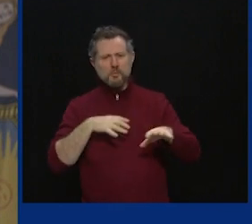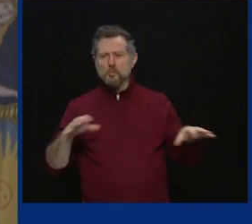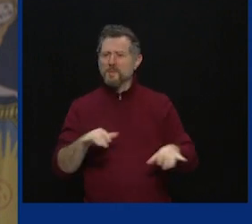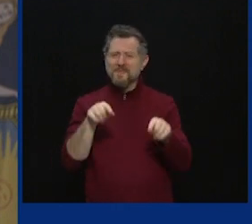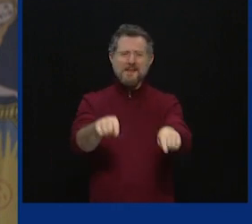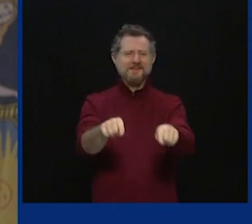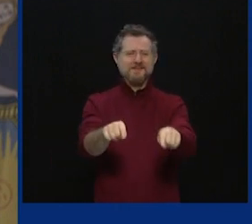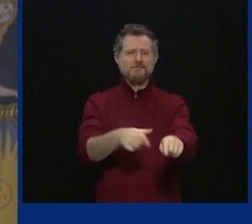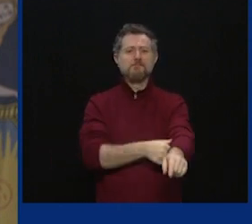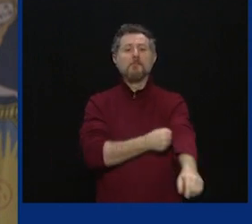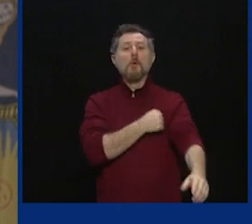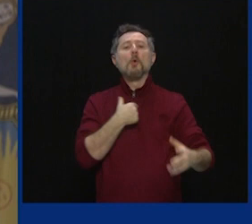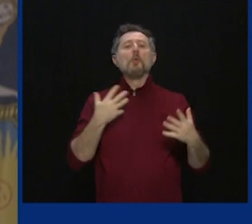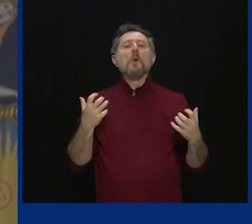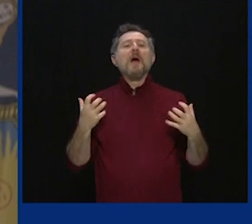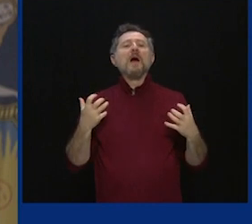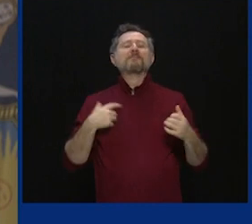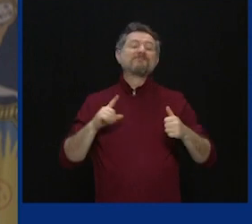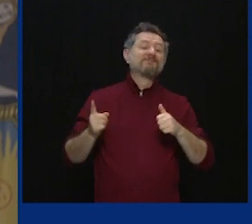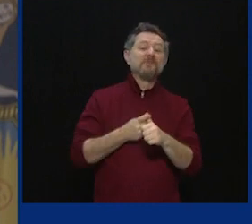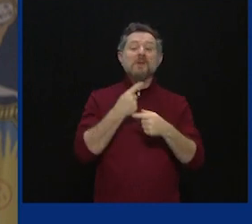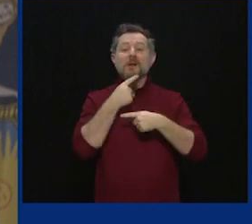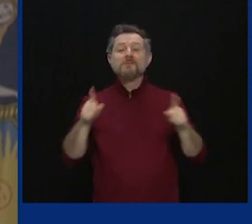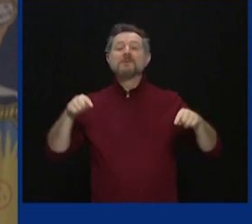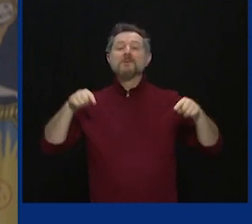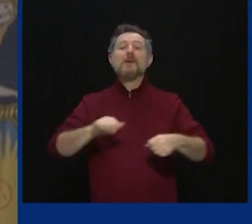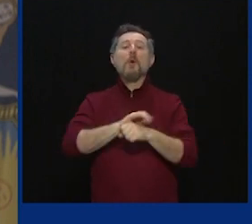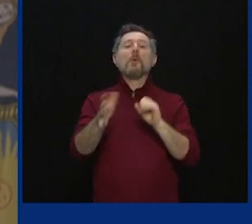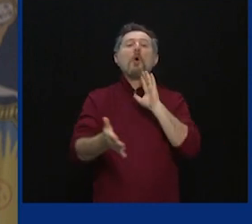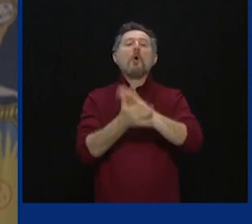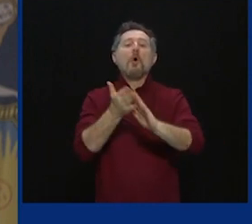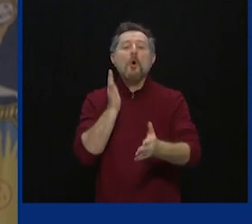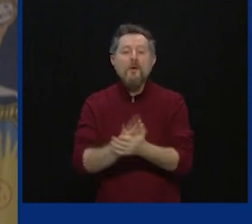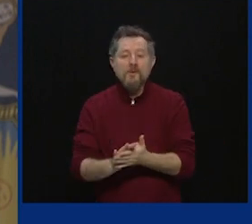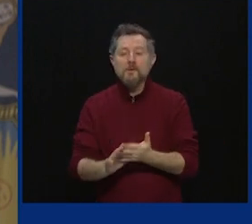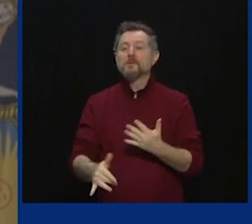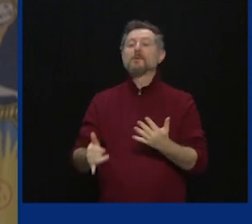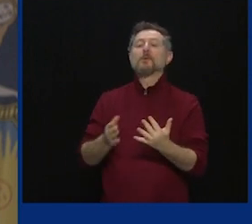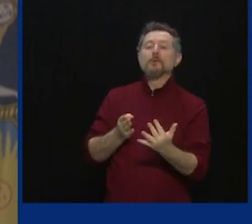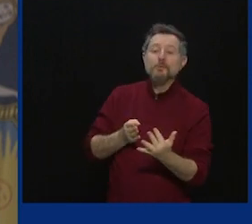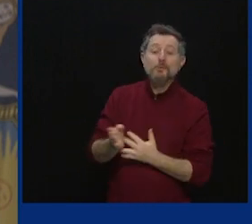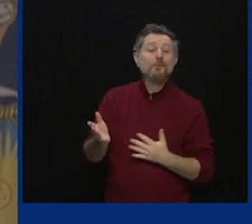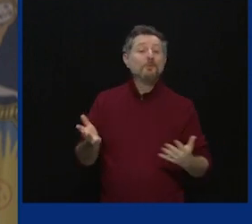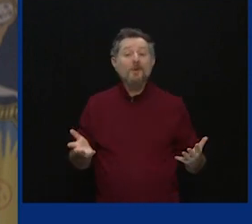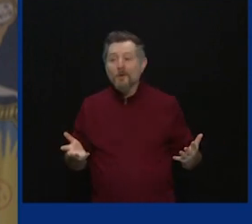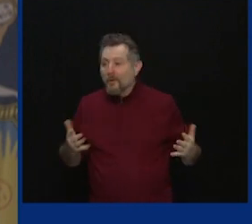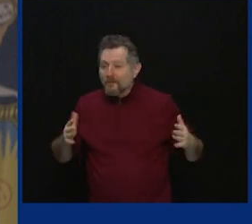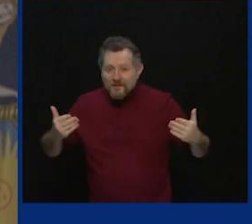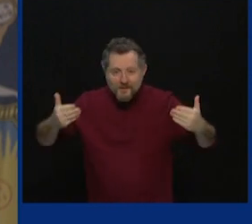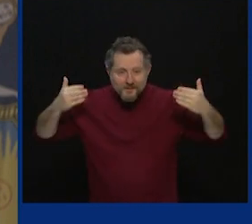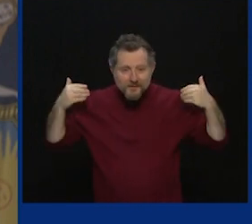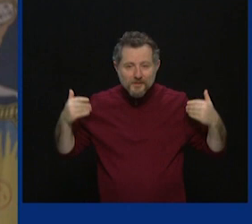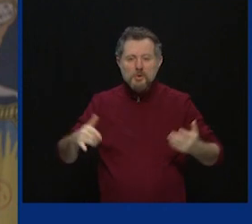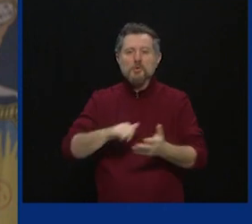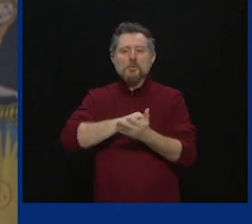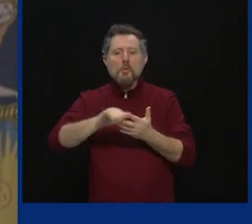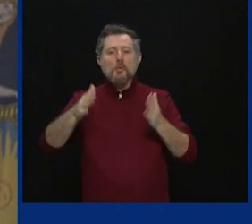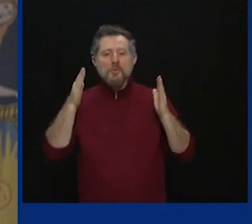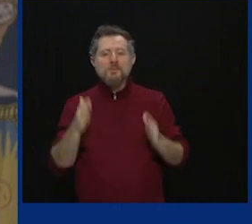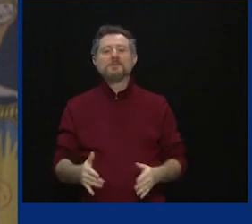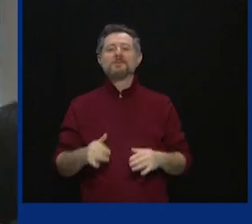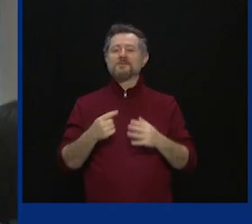first to declare that this pandemic is over. We got through it because New Yorkers did the right thing. In